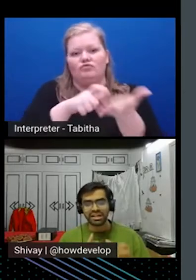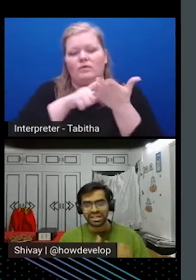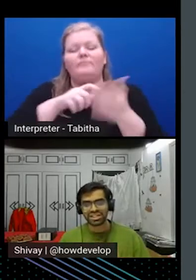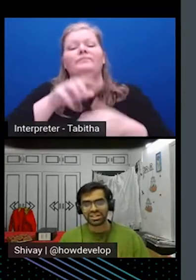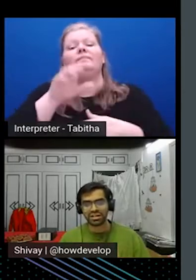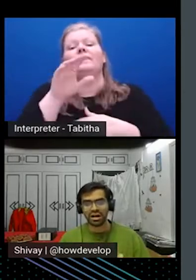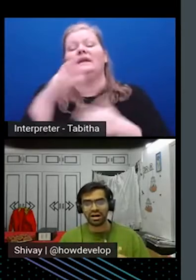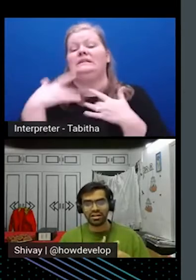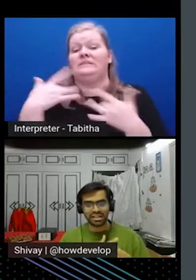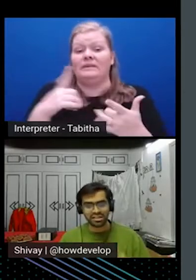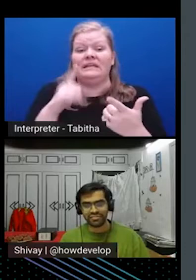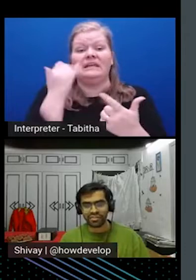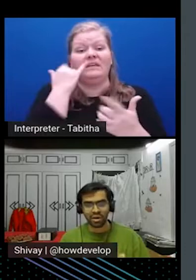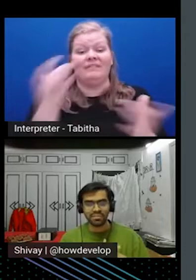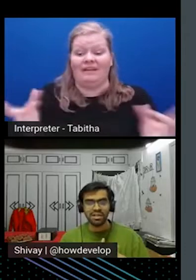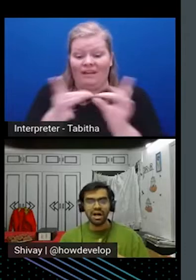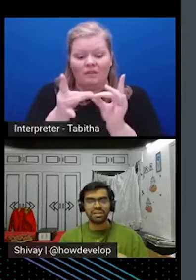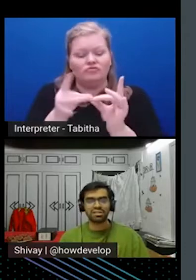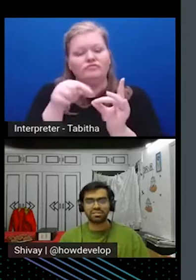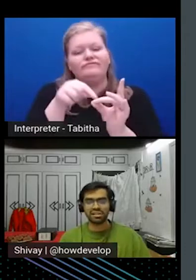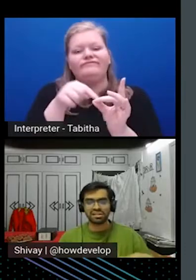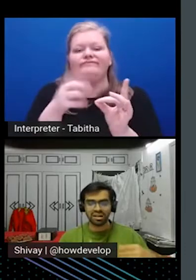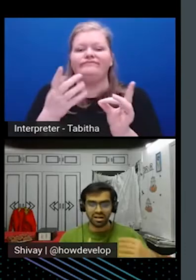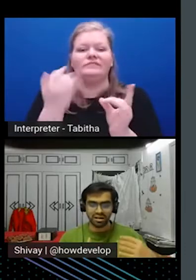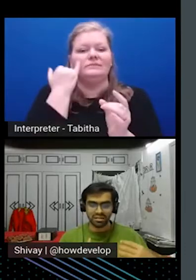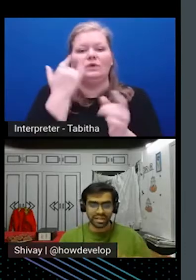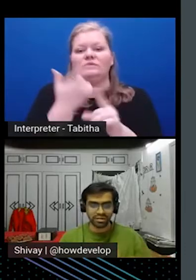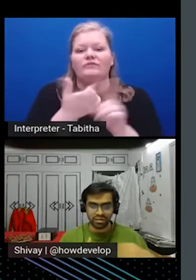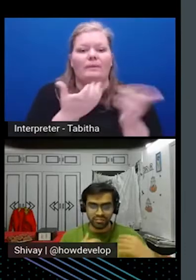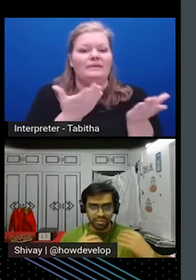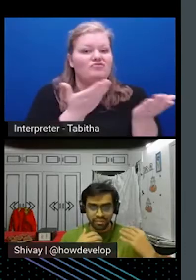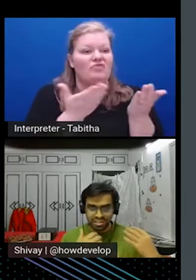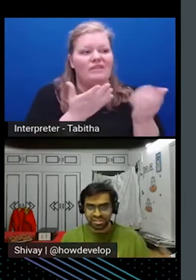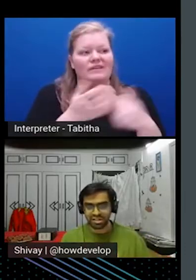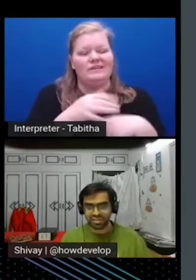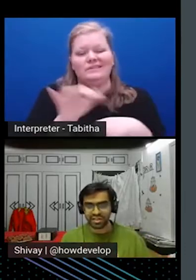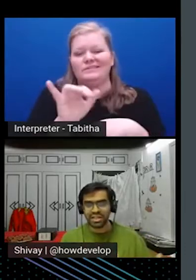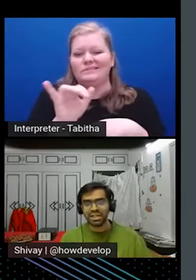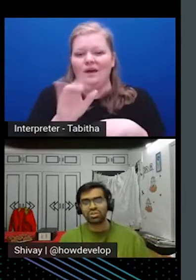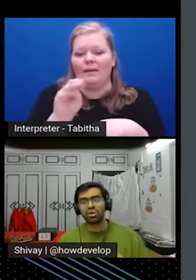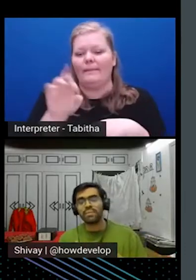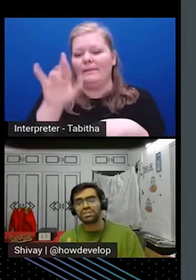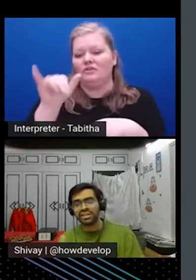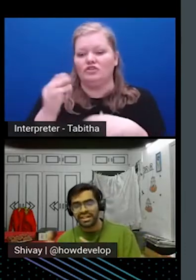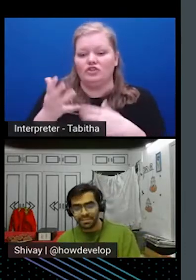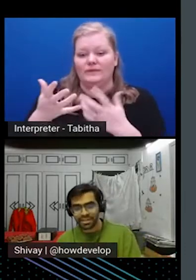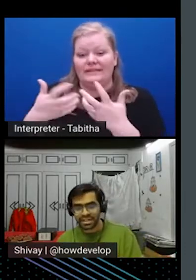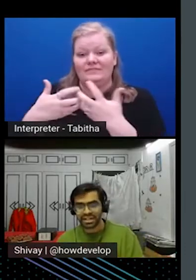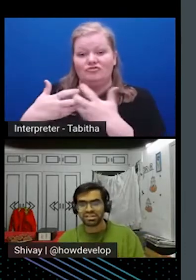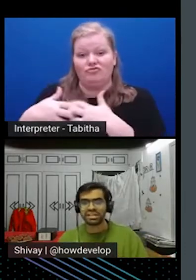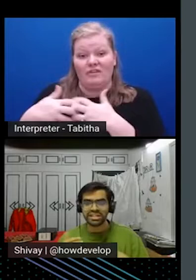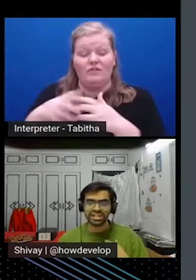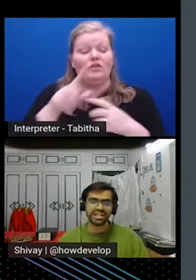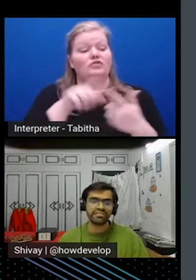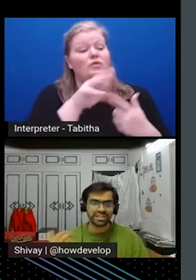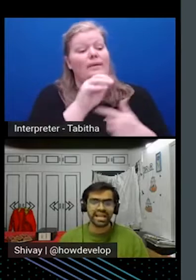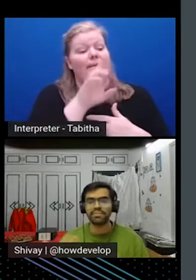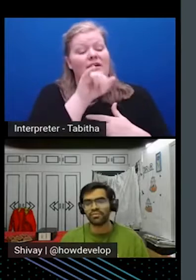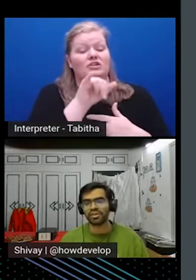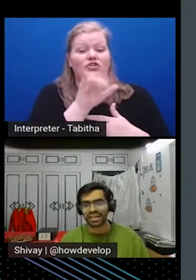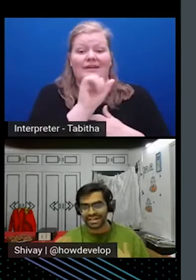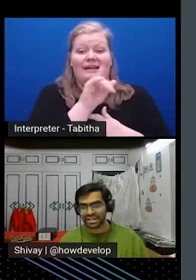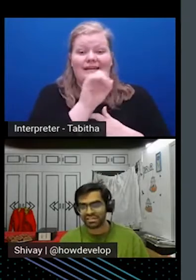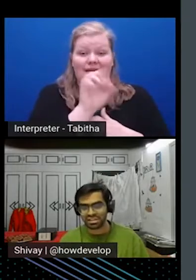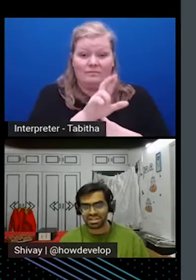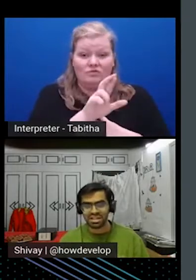there is a connection, let's say from a service, from a Meshery server to a Meshery adapter, it is initiated with the help